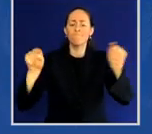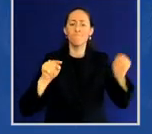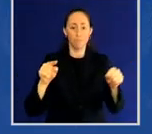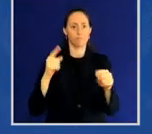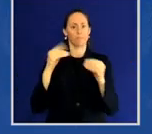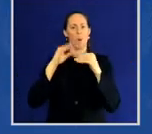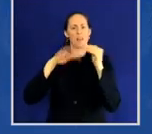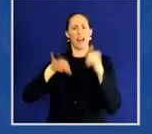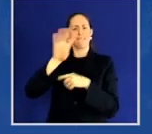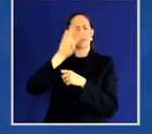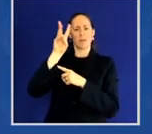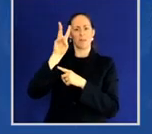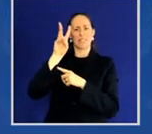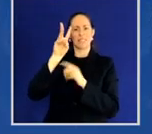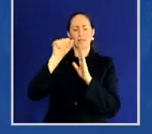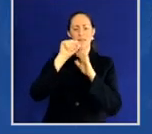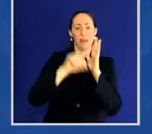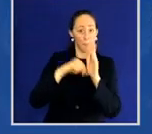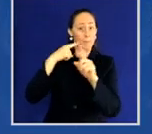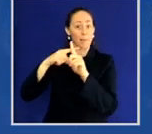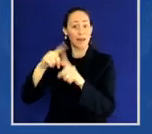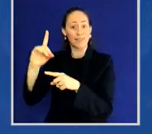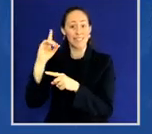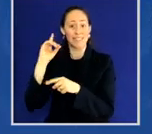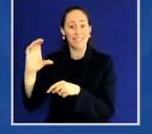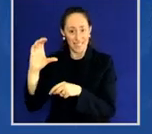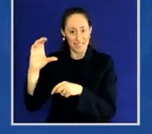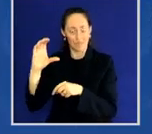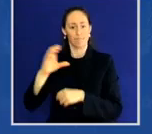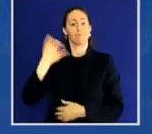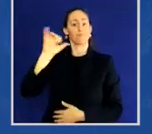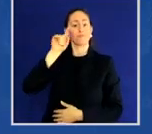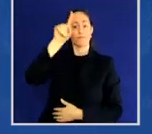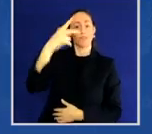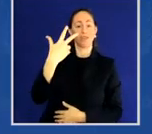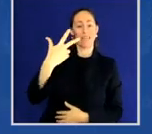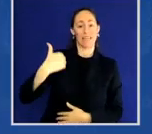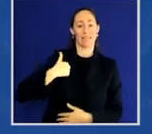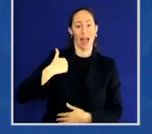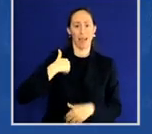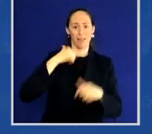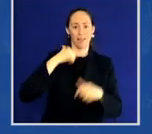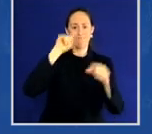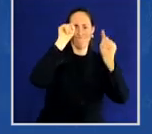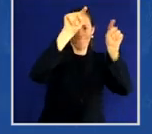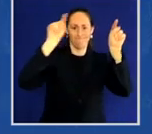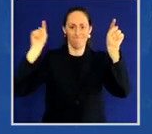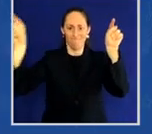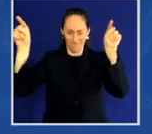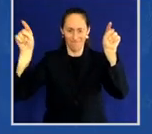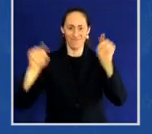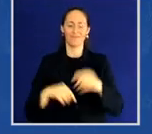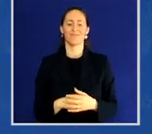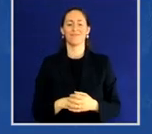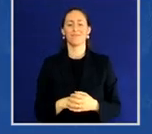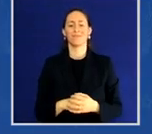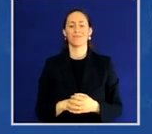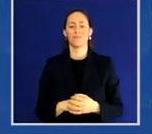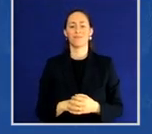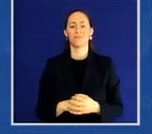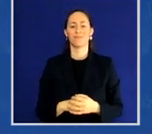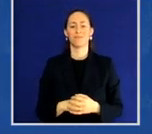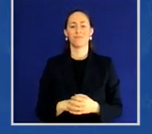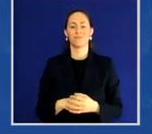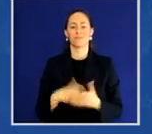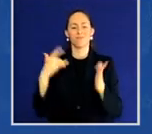provinces. And we have tens of millions of loyal Amtrak customers. And I'm honored to be joined here today by